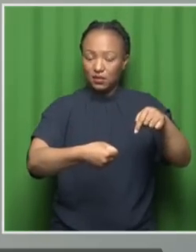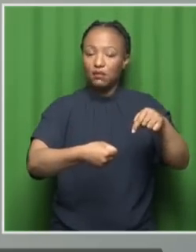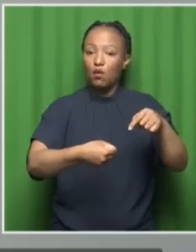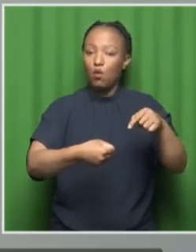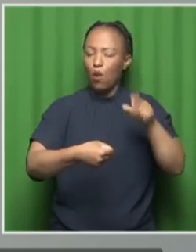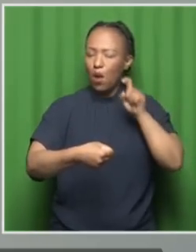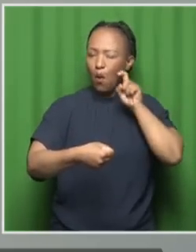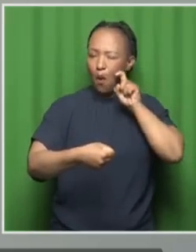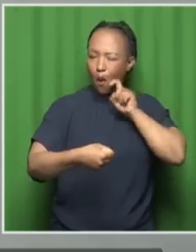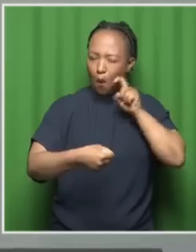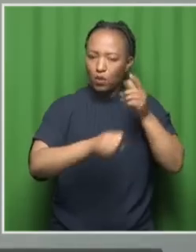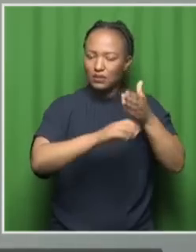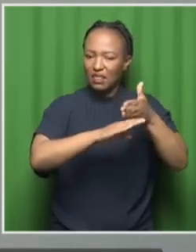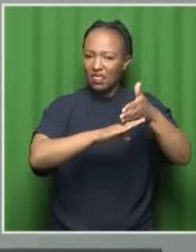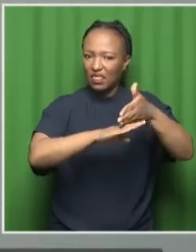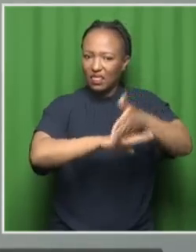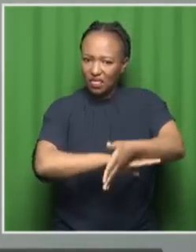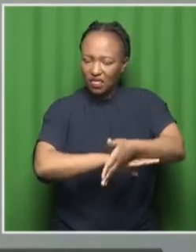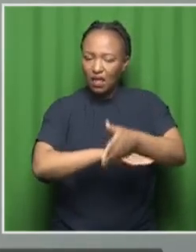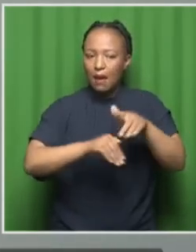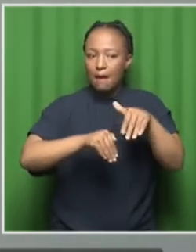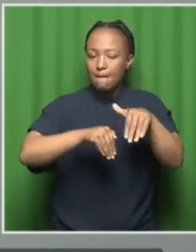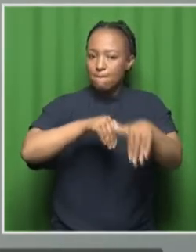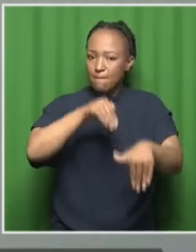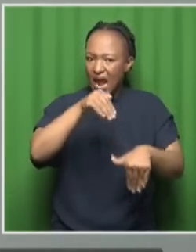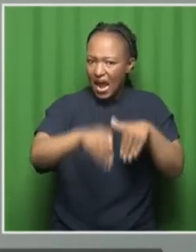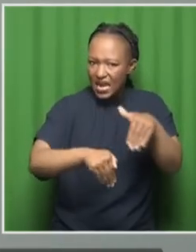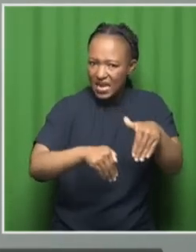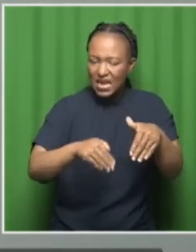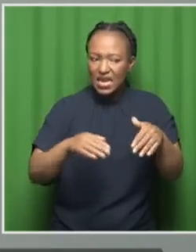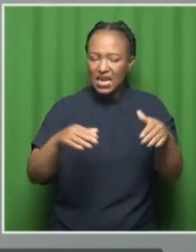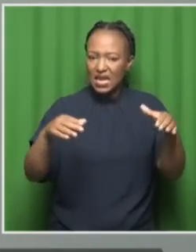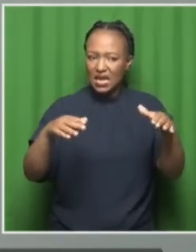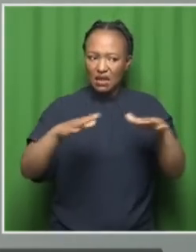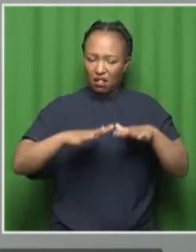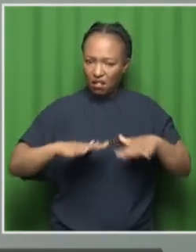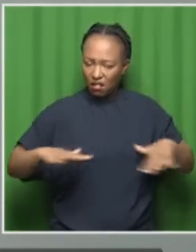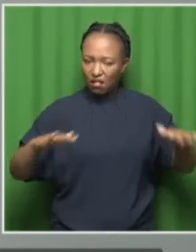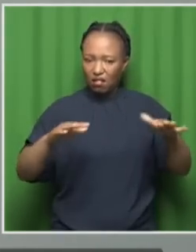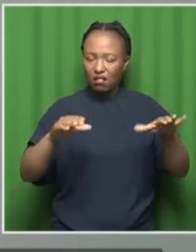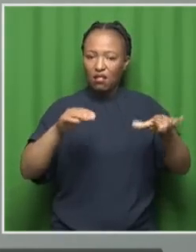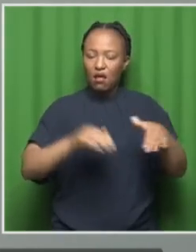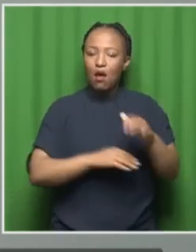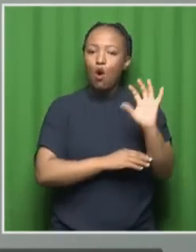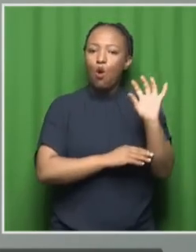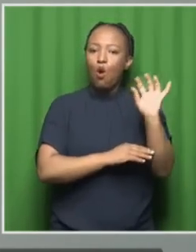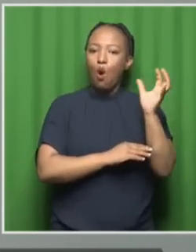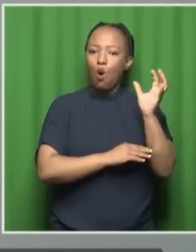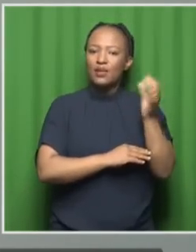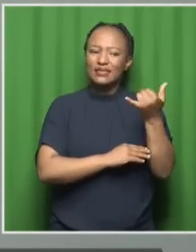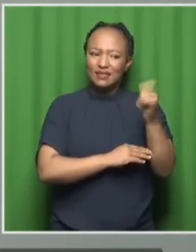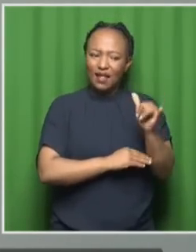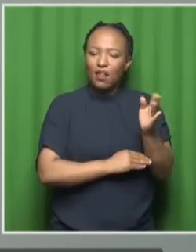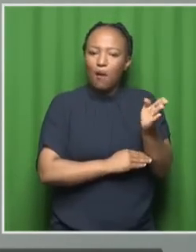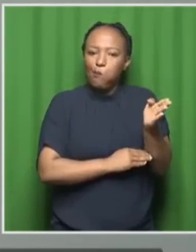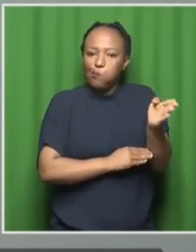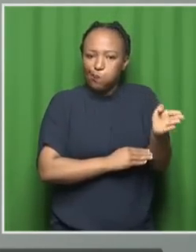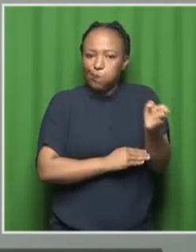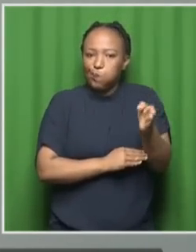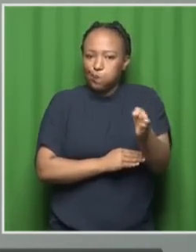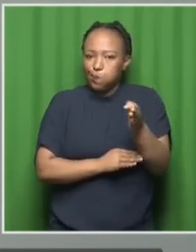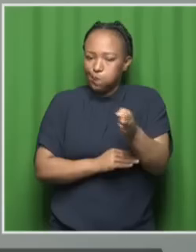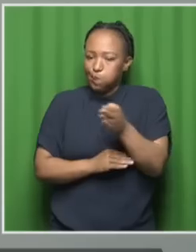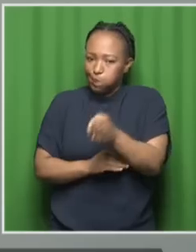mine void with thousands of tunnels. You have mine residues, and there's still gold, remnants of gold in that resource.